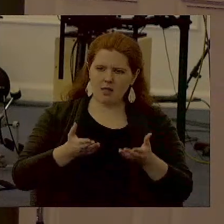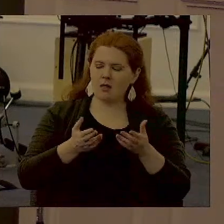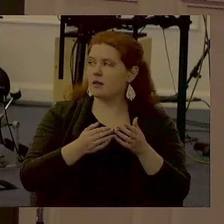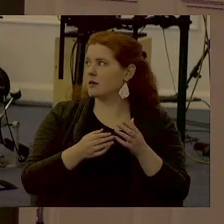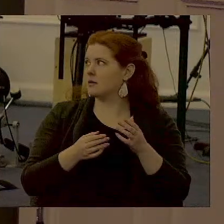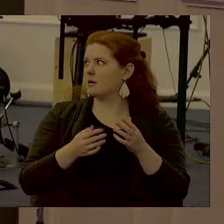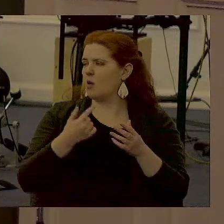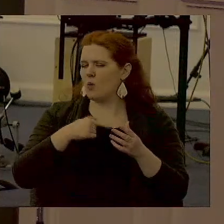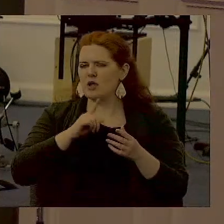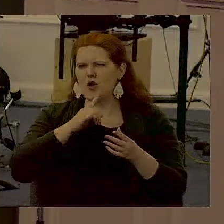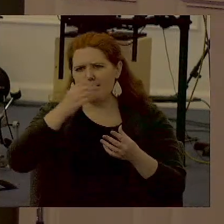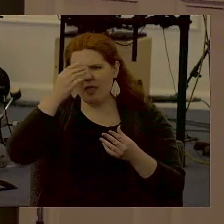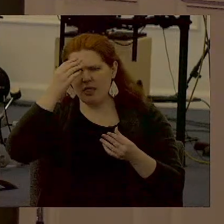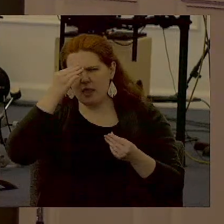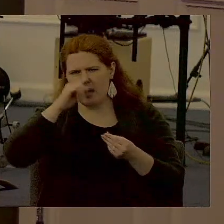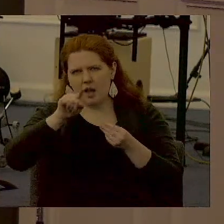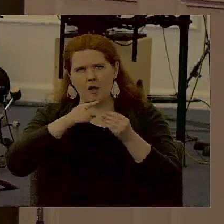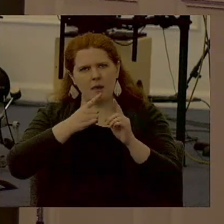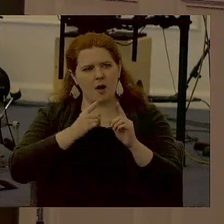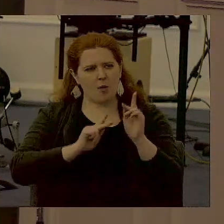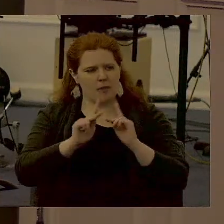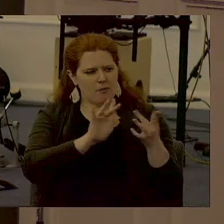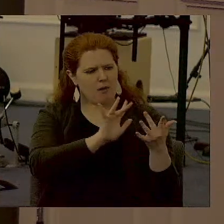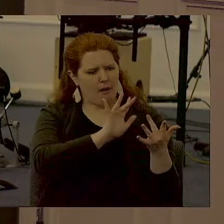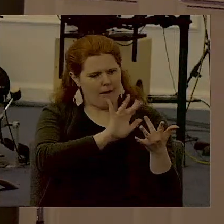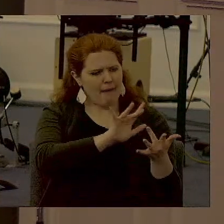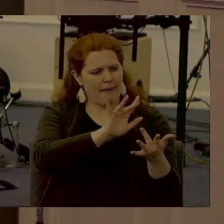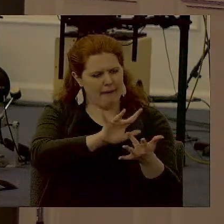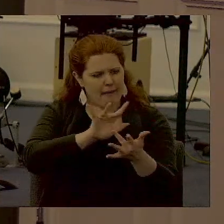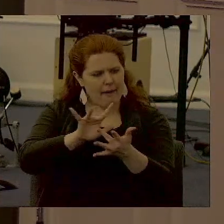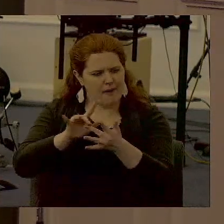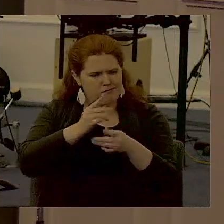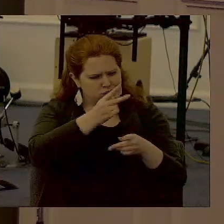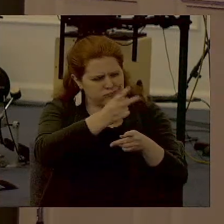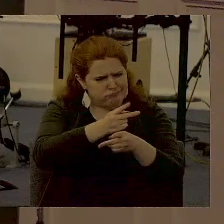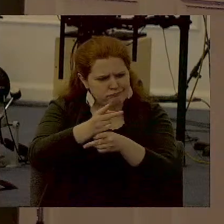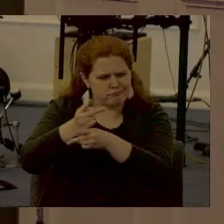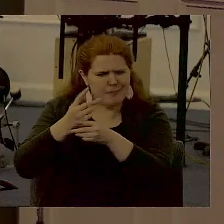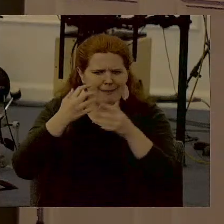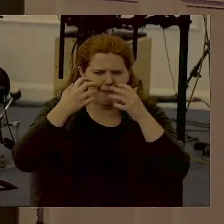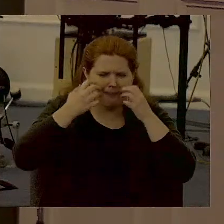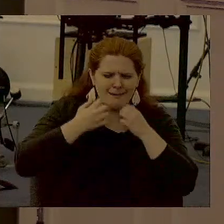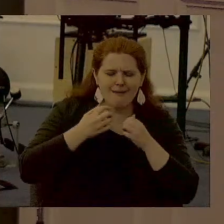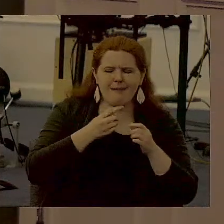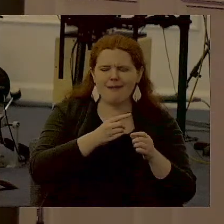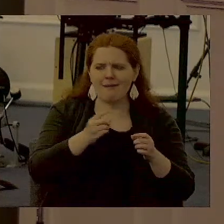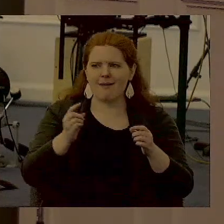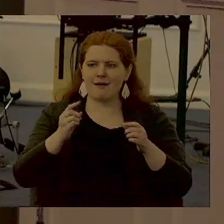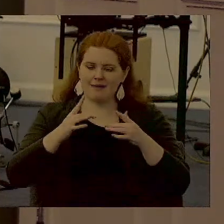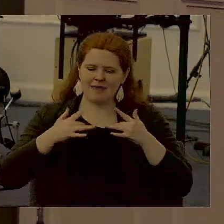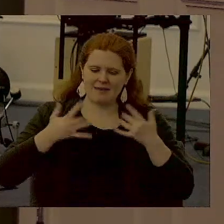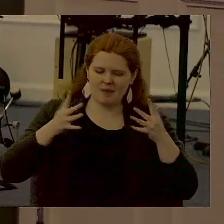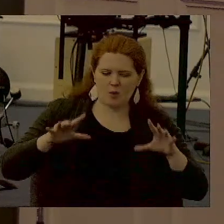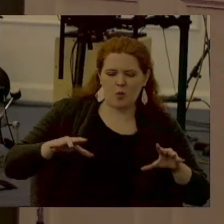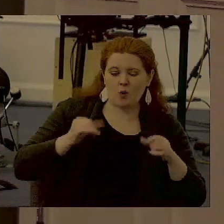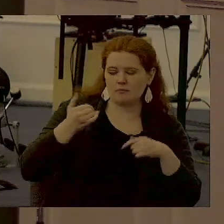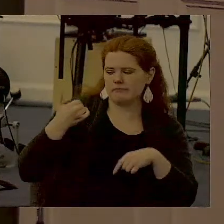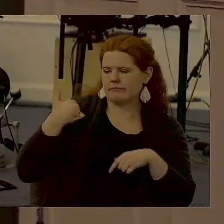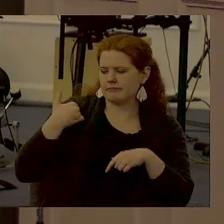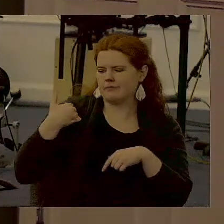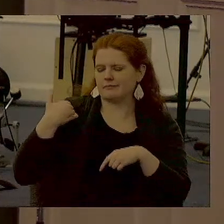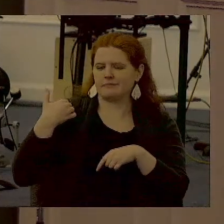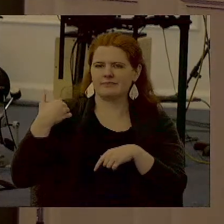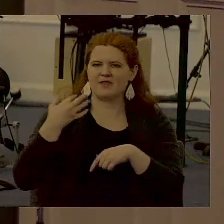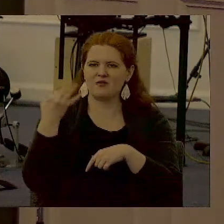we're thinking about reaching people and caring for people. that we put on events like we did the other night where we